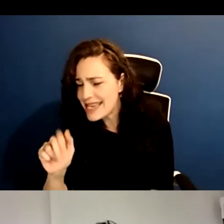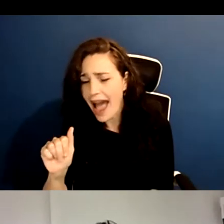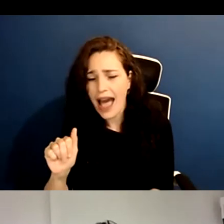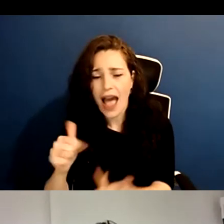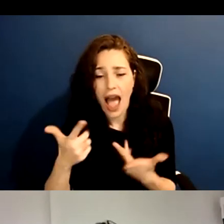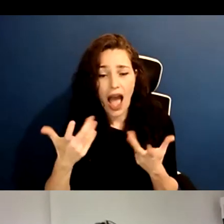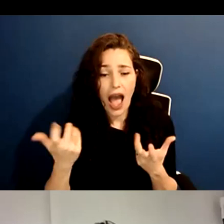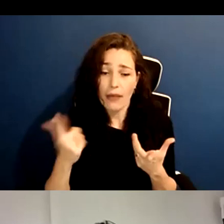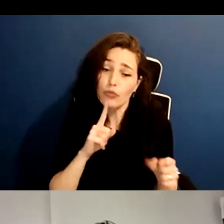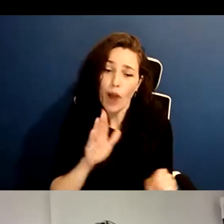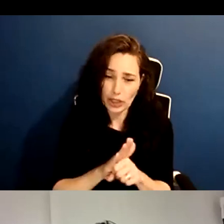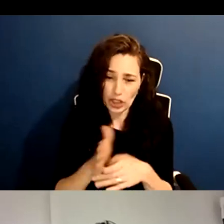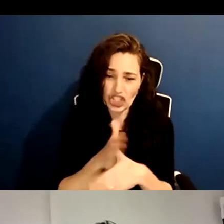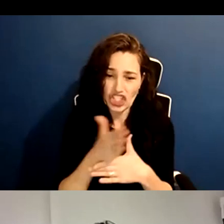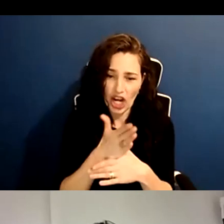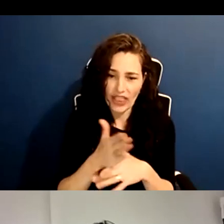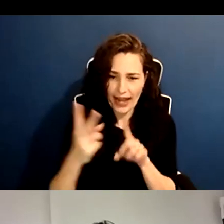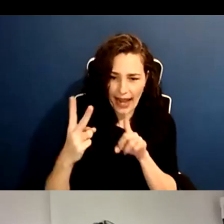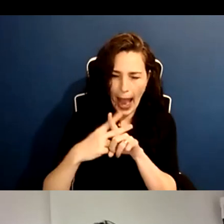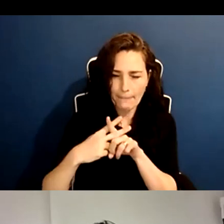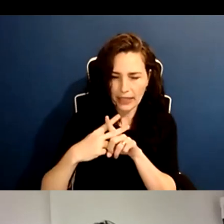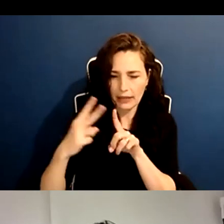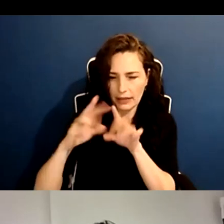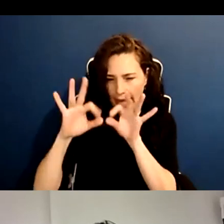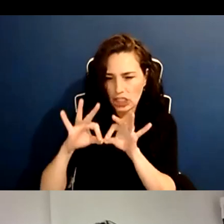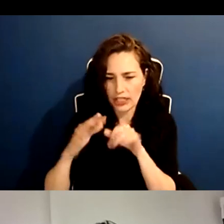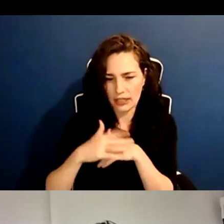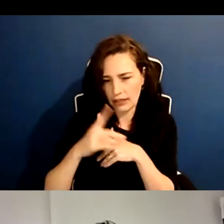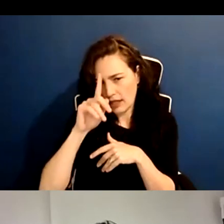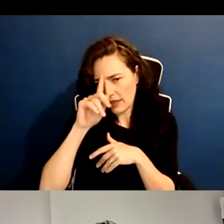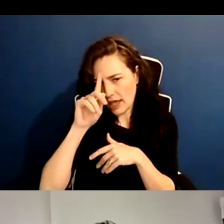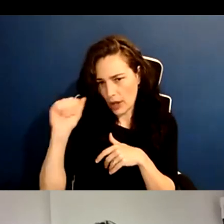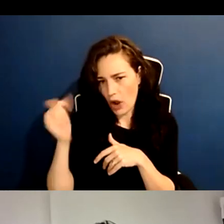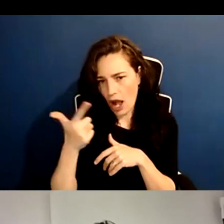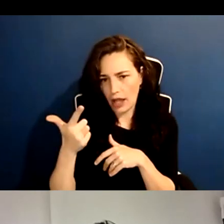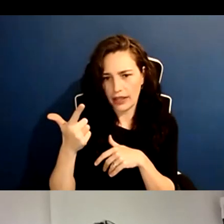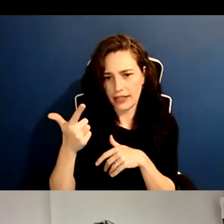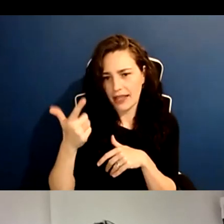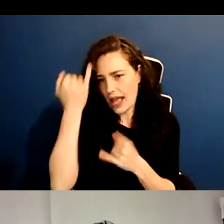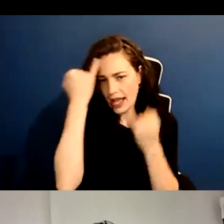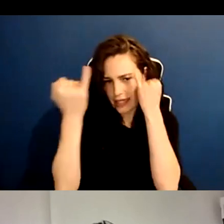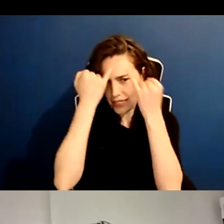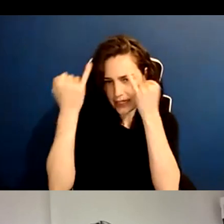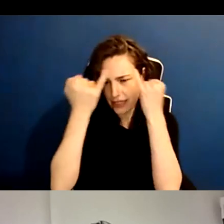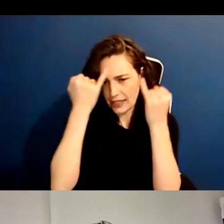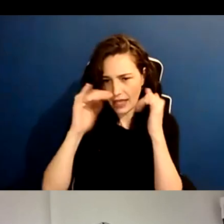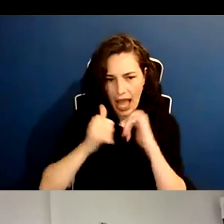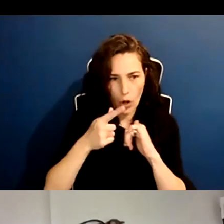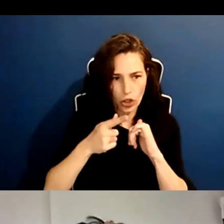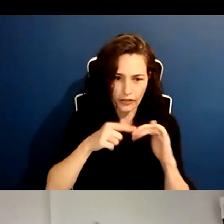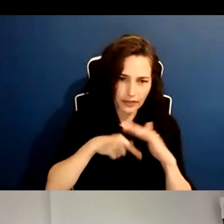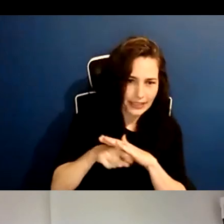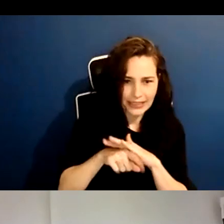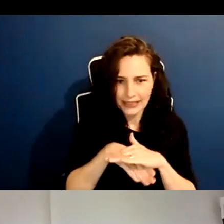these big ideas and how you've navigated it, but I want to take the time. Then we're going to go to the Q&A. I know this could be